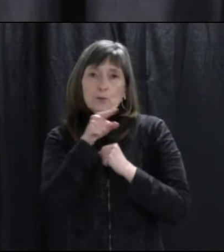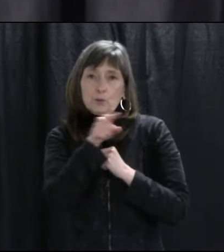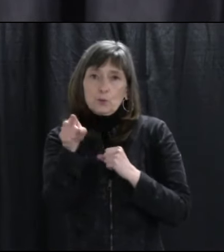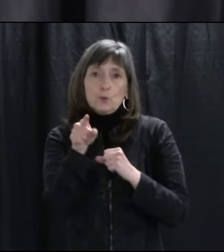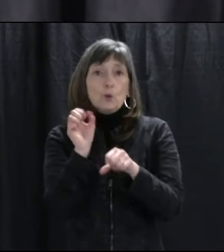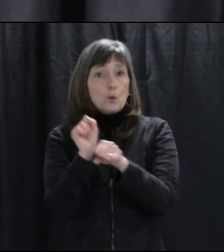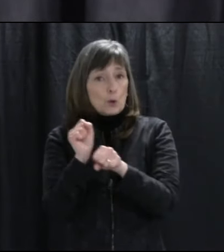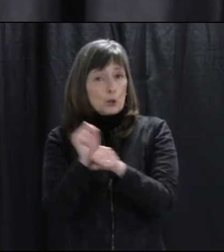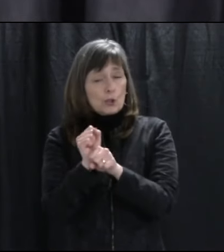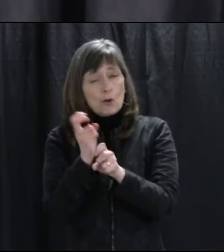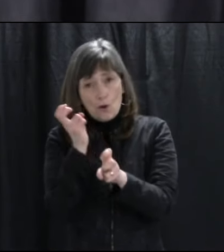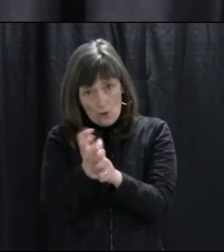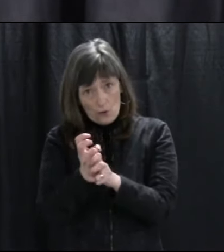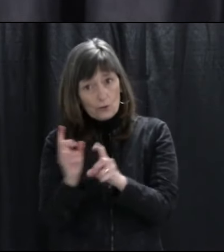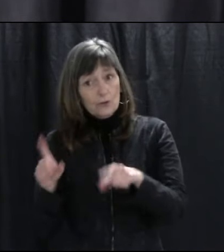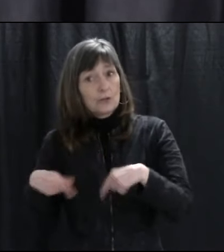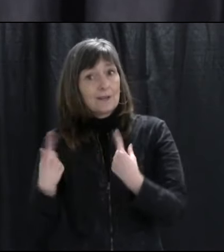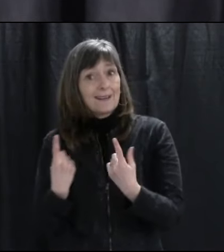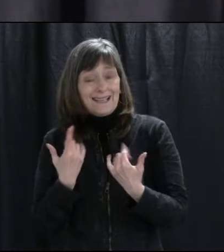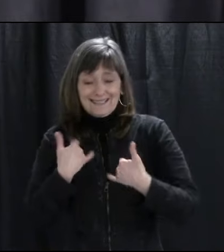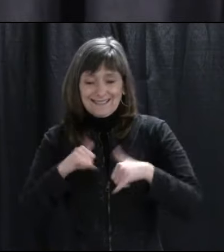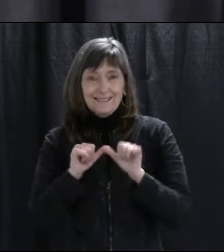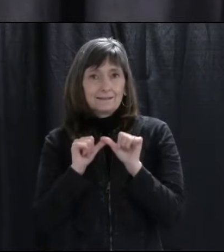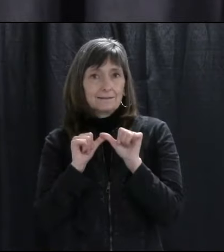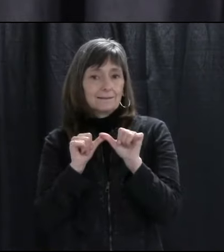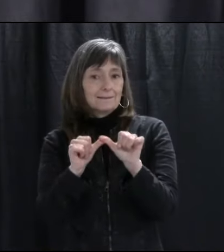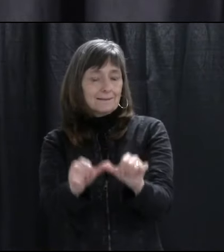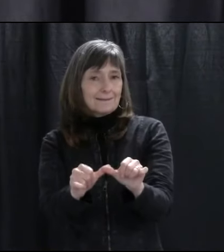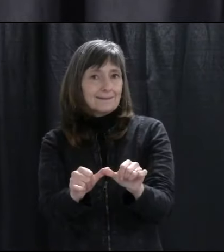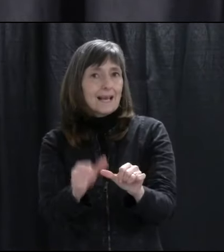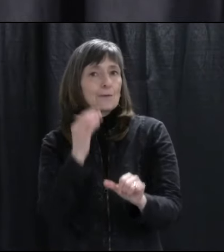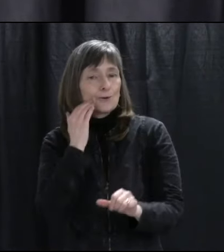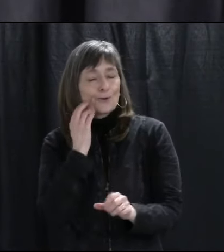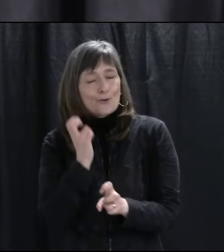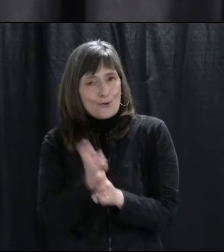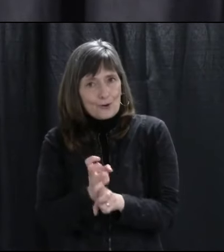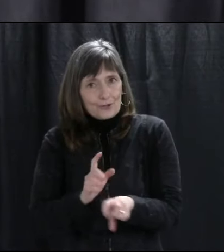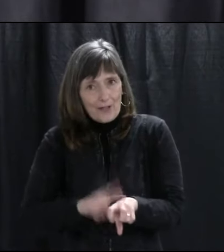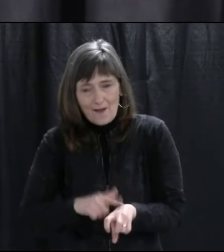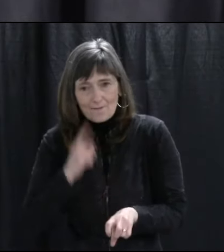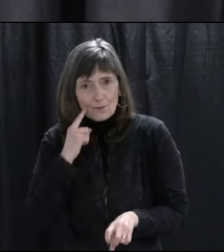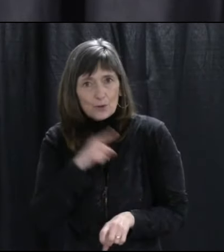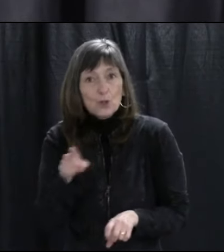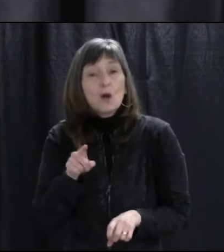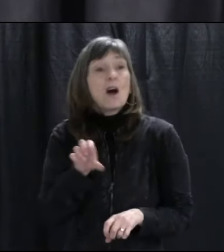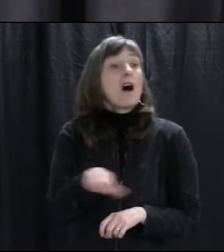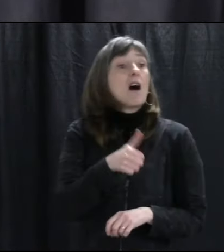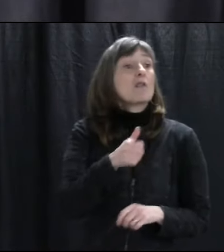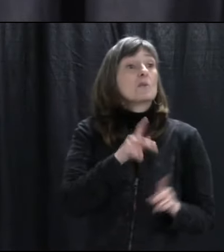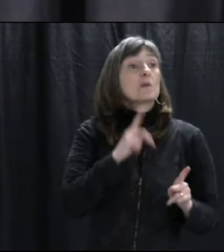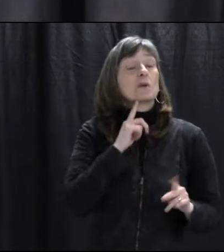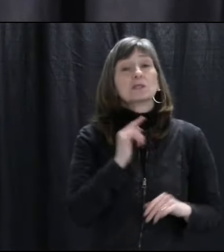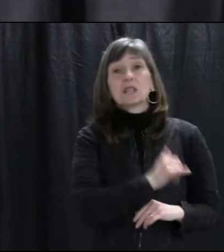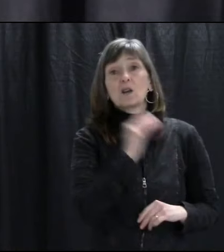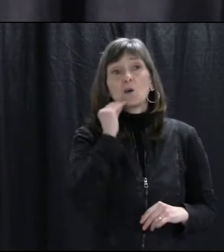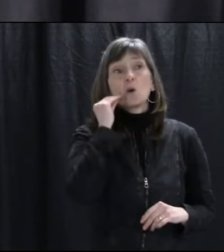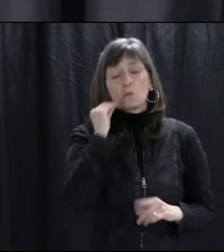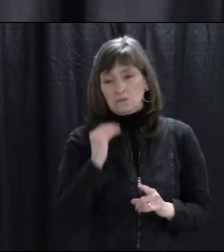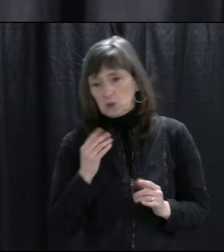so hard and continue to do that under challenging circumstances when everybody else really wants to be home with their